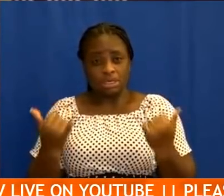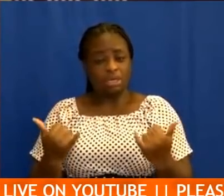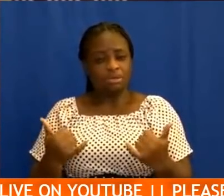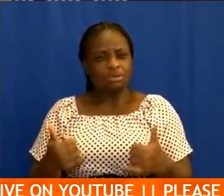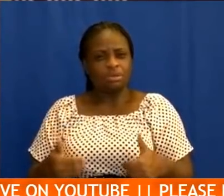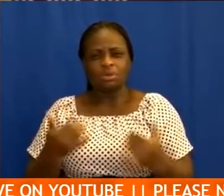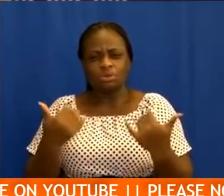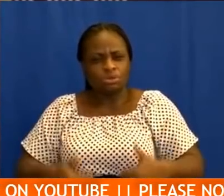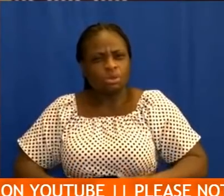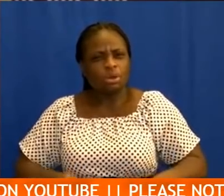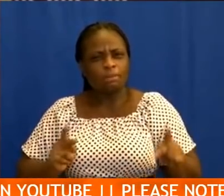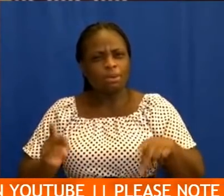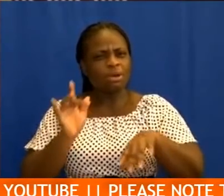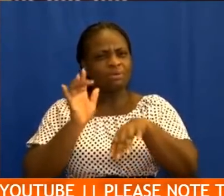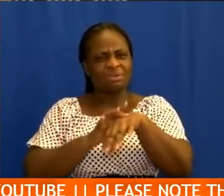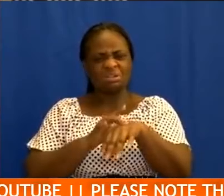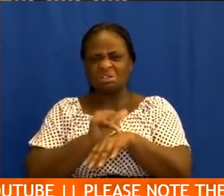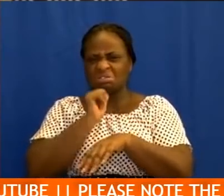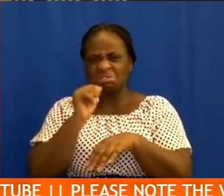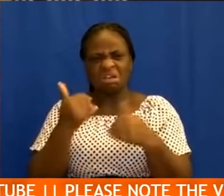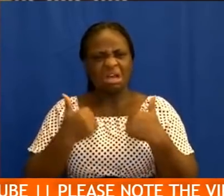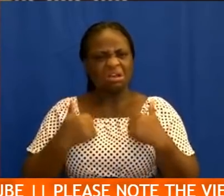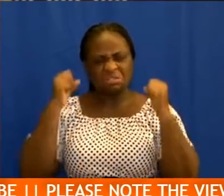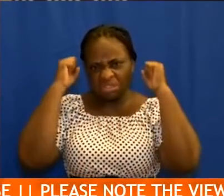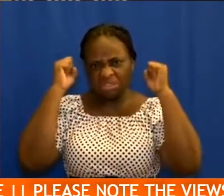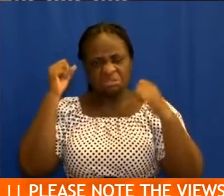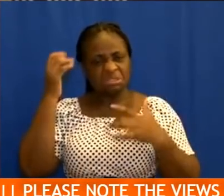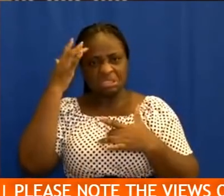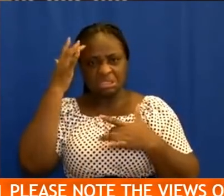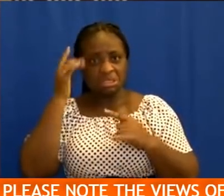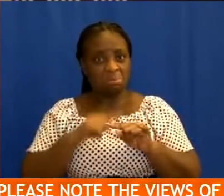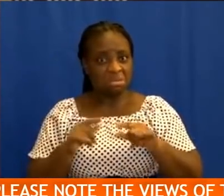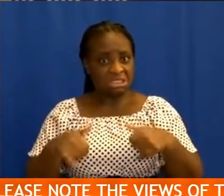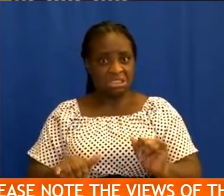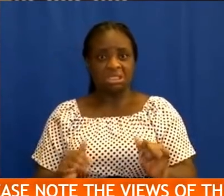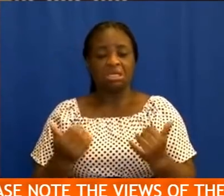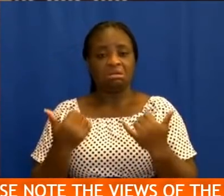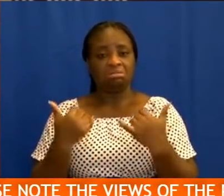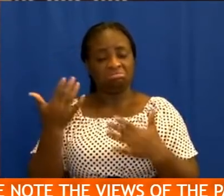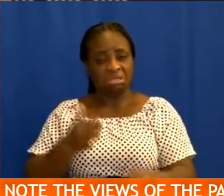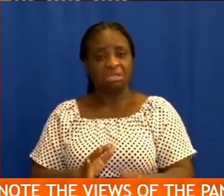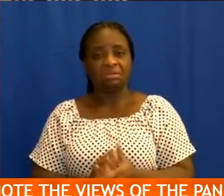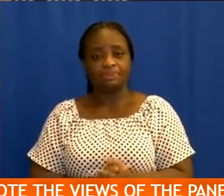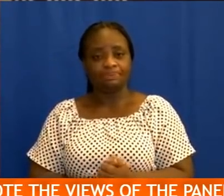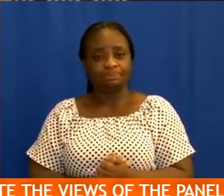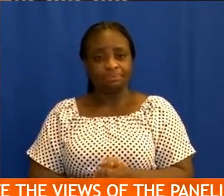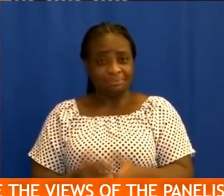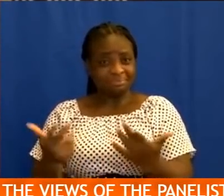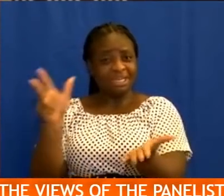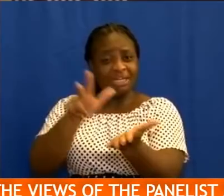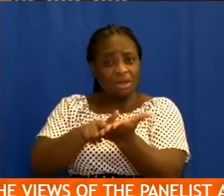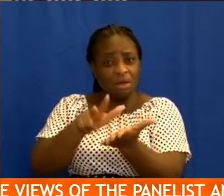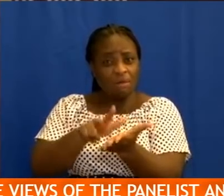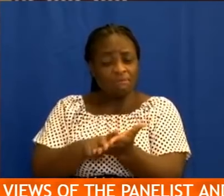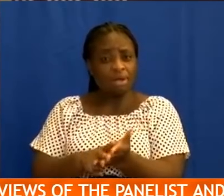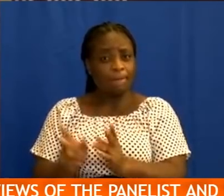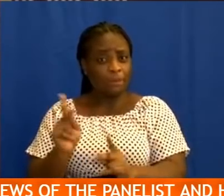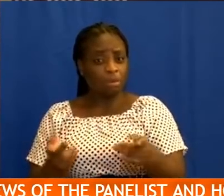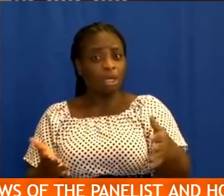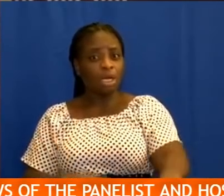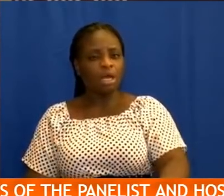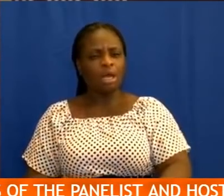say, all my police for entry crew. Yeah, chill now we share nose masks. We in your MPP, NDC, I said, we will deal with you because a law I pass